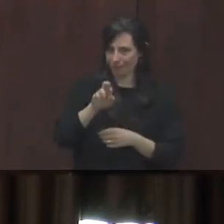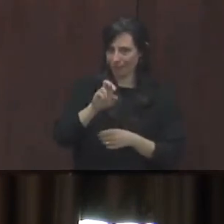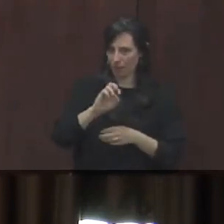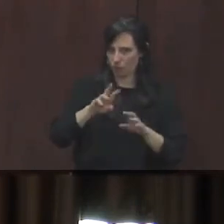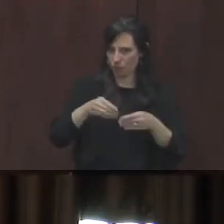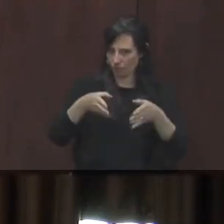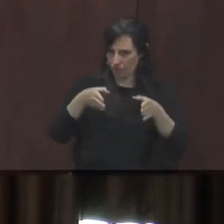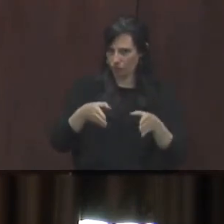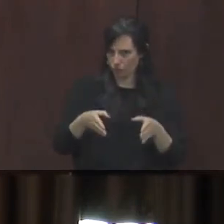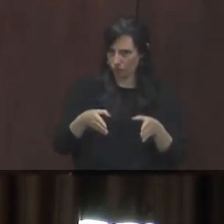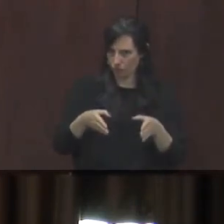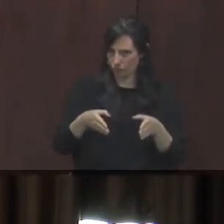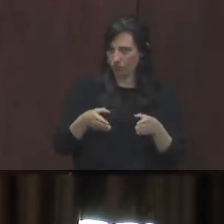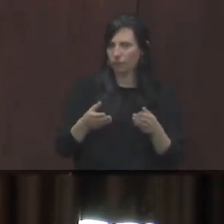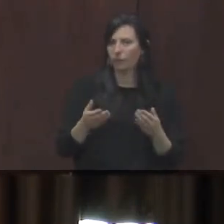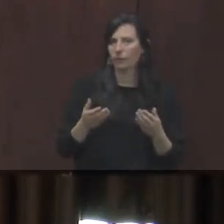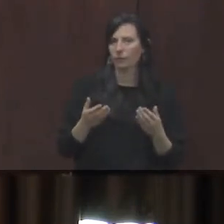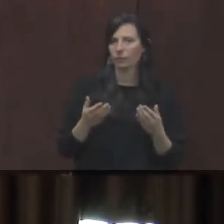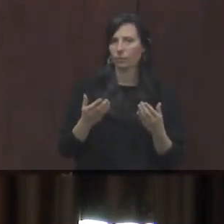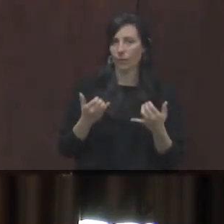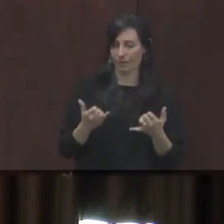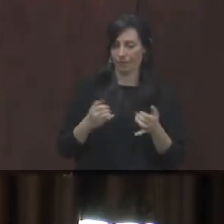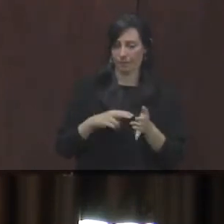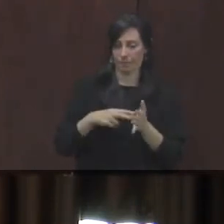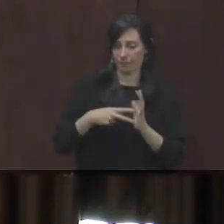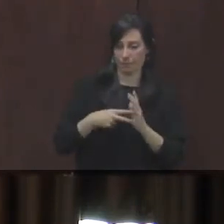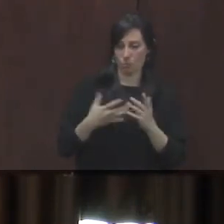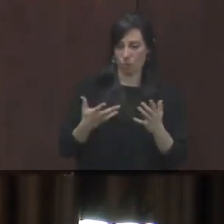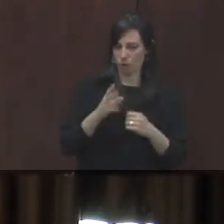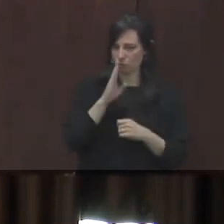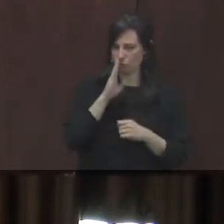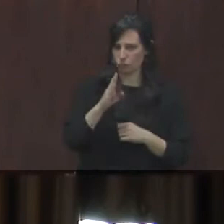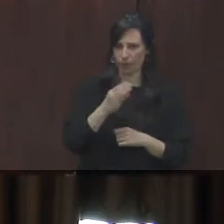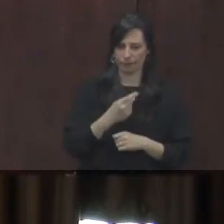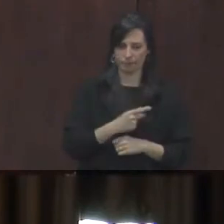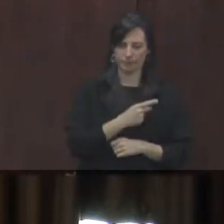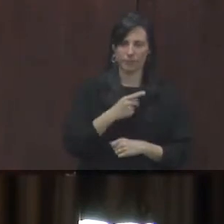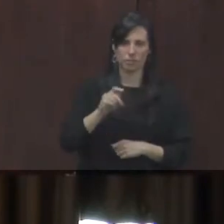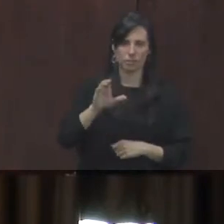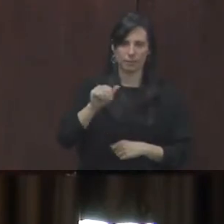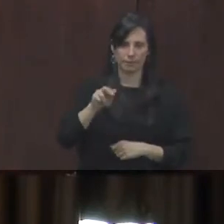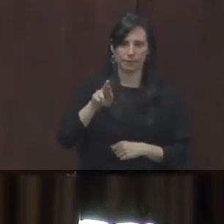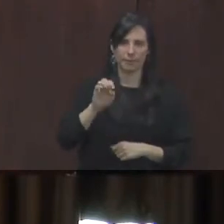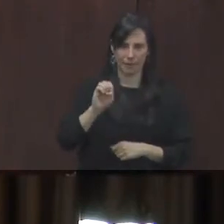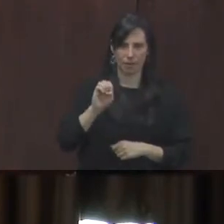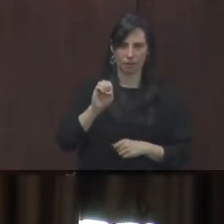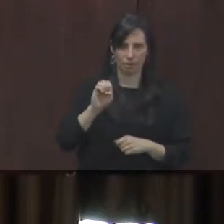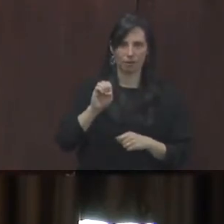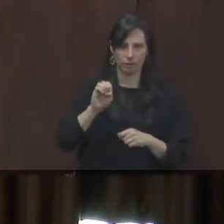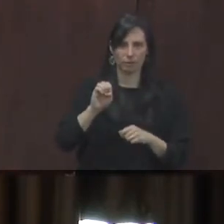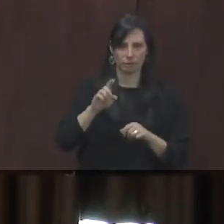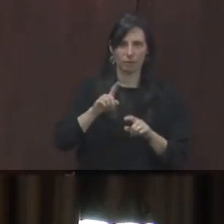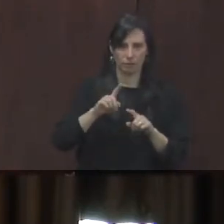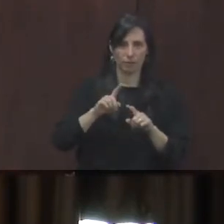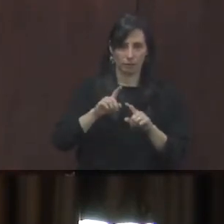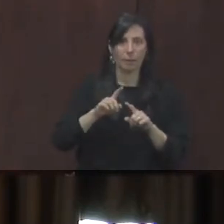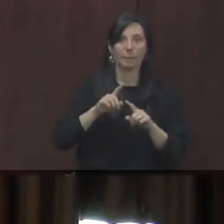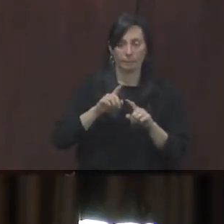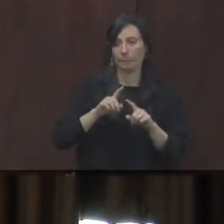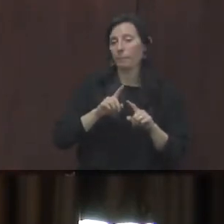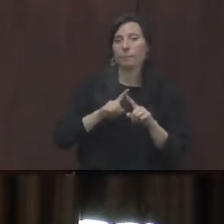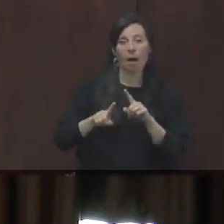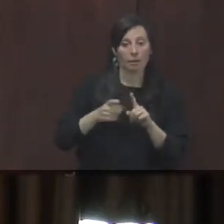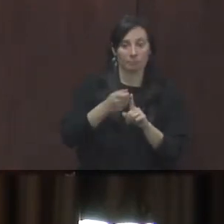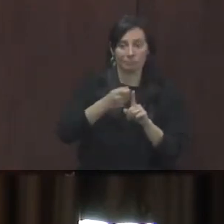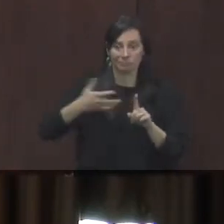do, right now, that's defined as direct patient care, but they, in that deeper dive, really go down into that about what that might mean, like